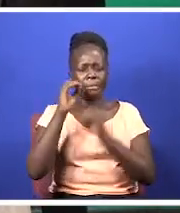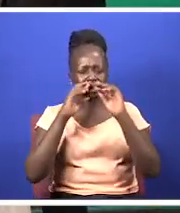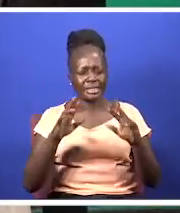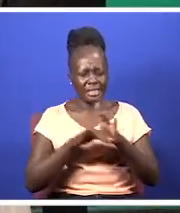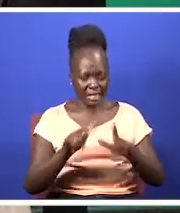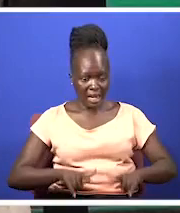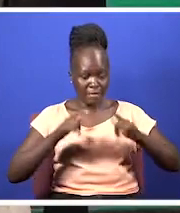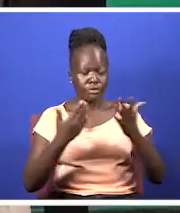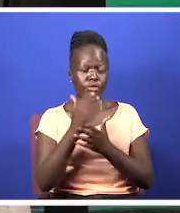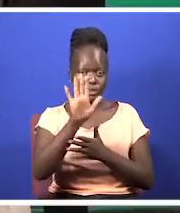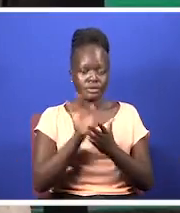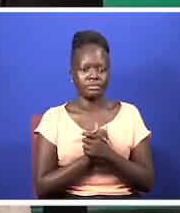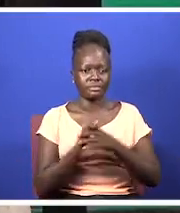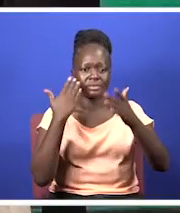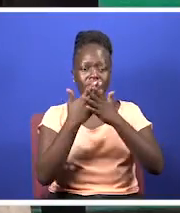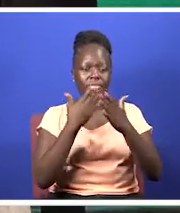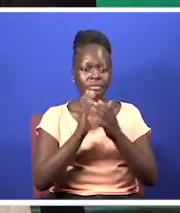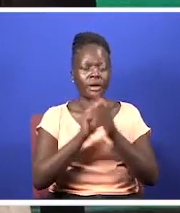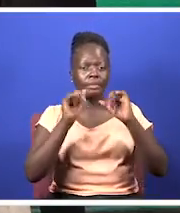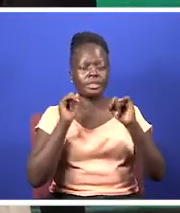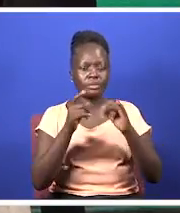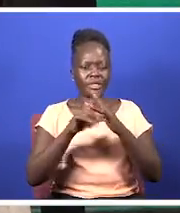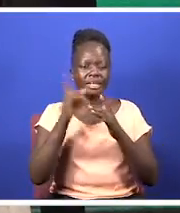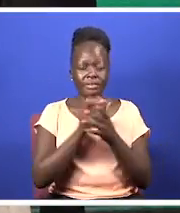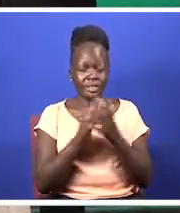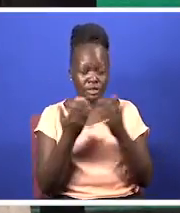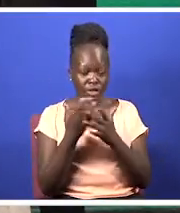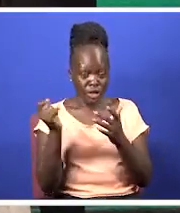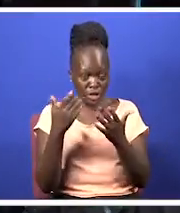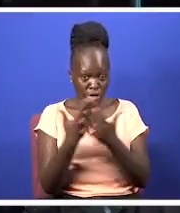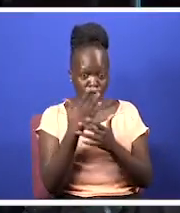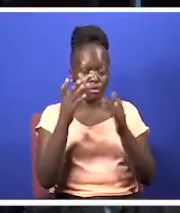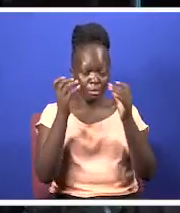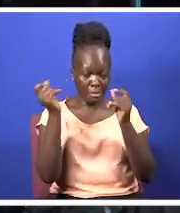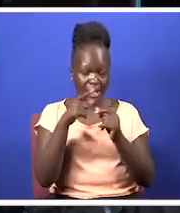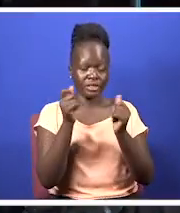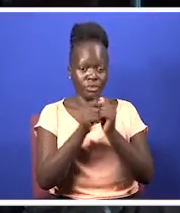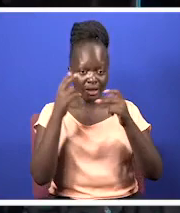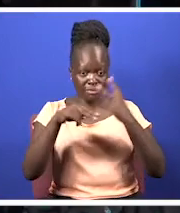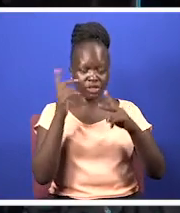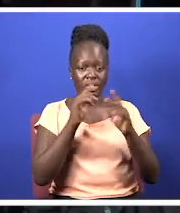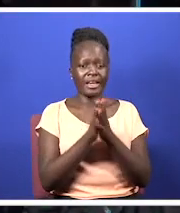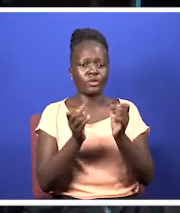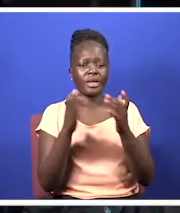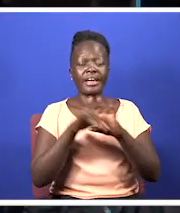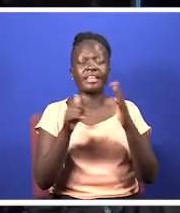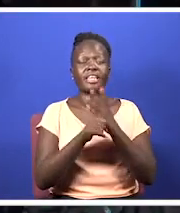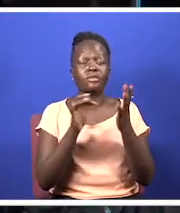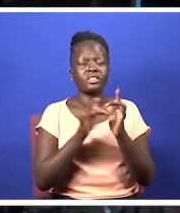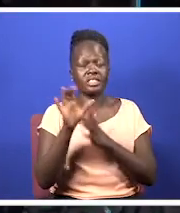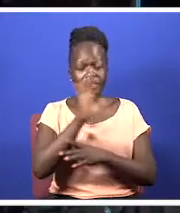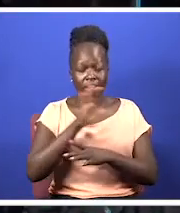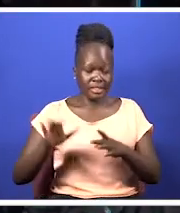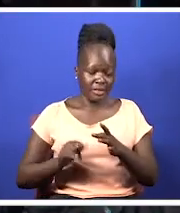peace in your life. Thank you that you begin, thank God that you begin this new month with victory. Hallelujah. In the name